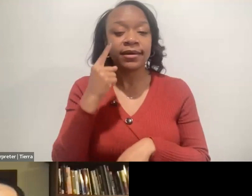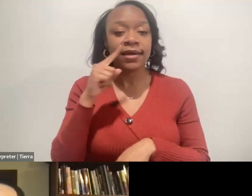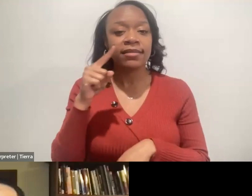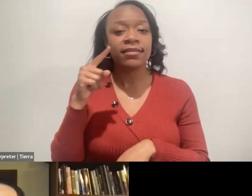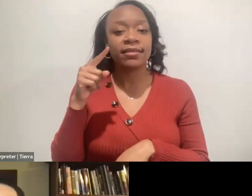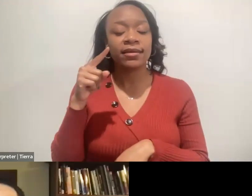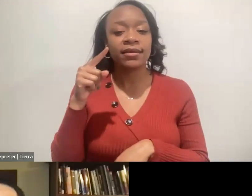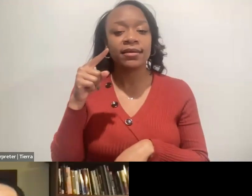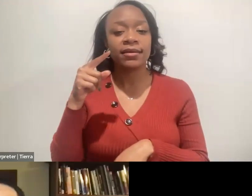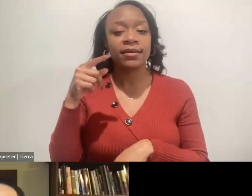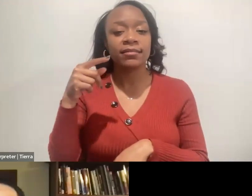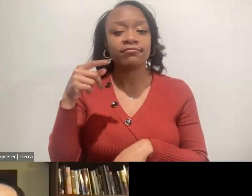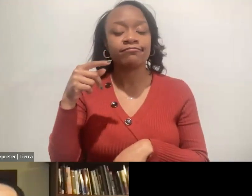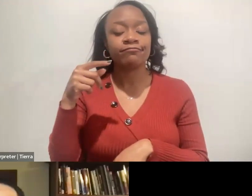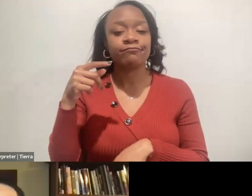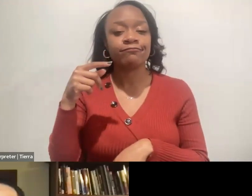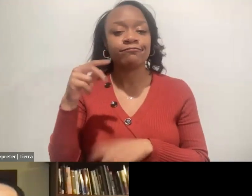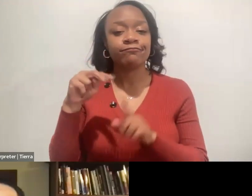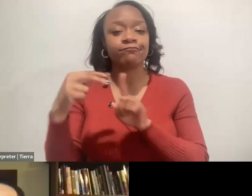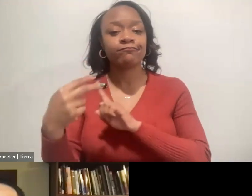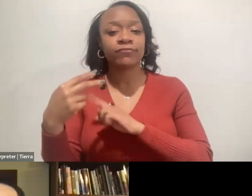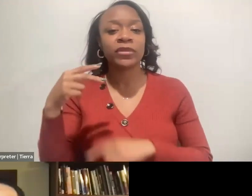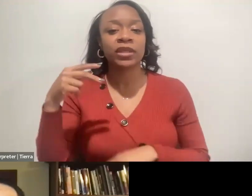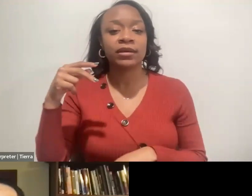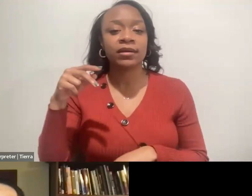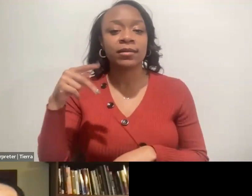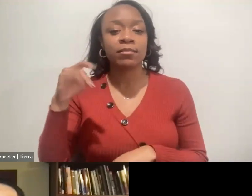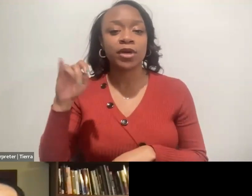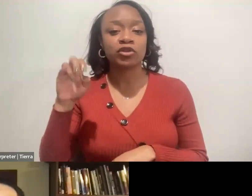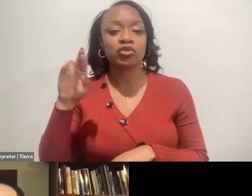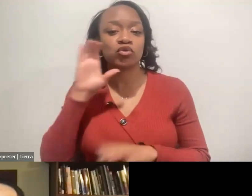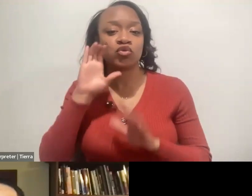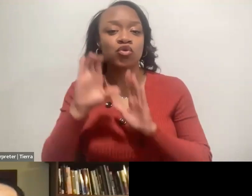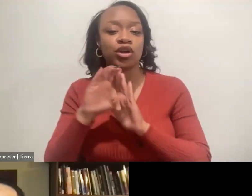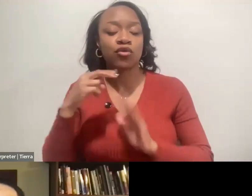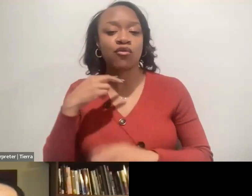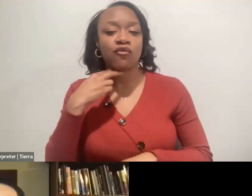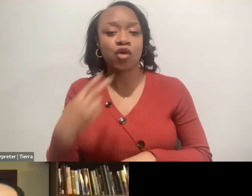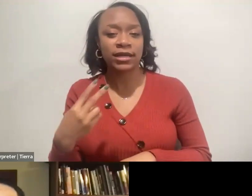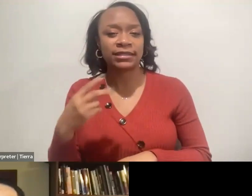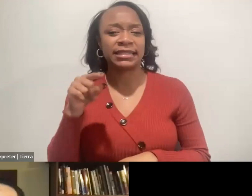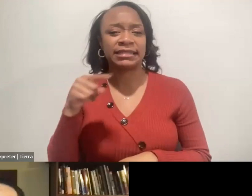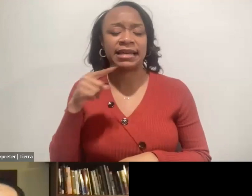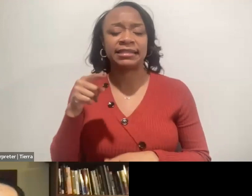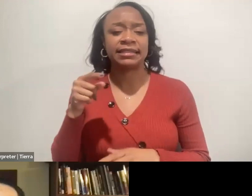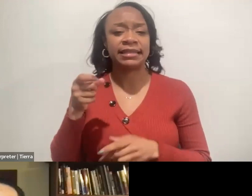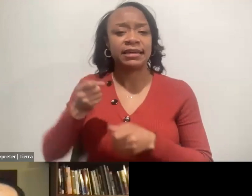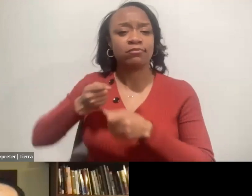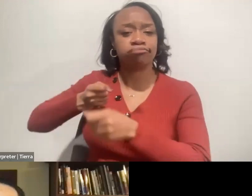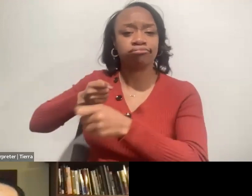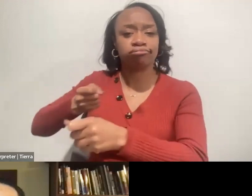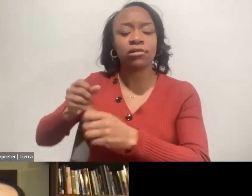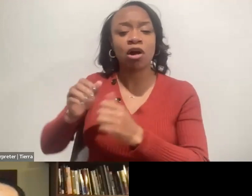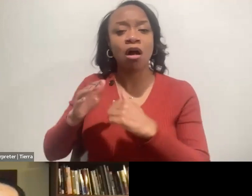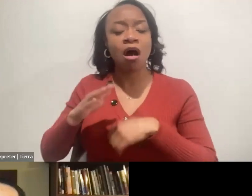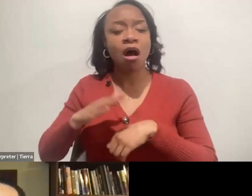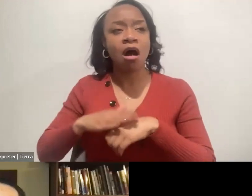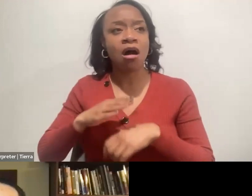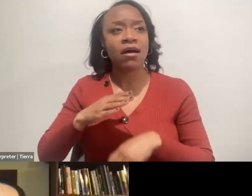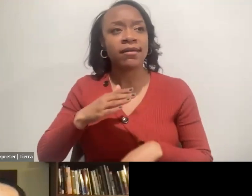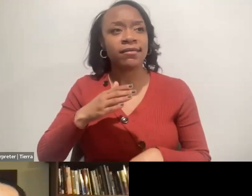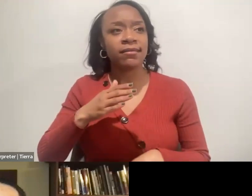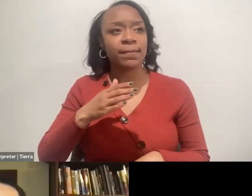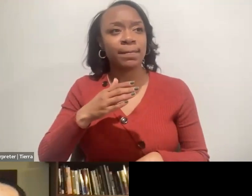voice, referred to the Hamas attack on civilians as, quote, horrific. But we're